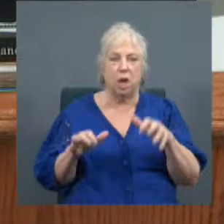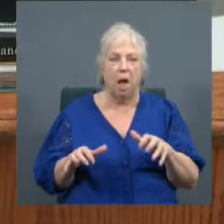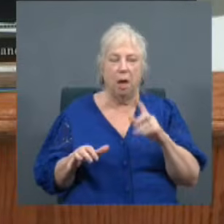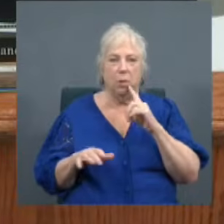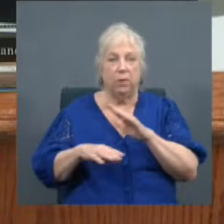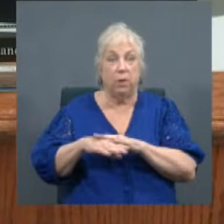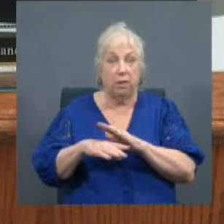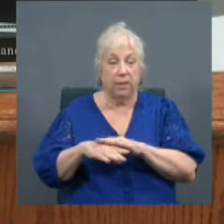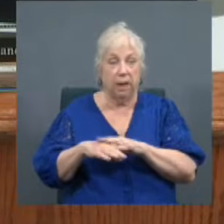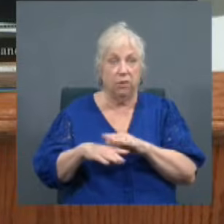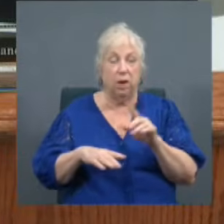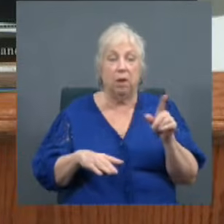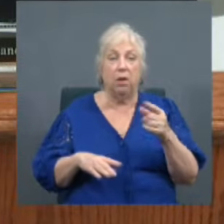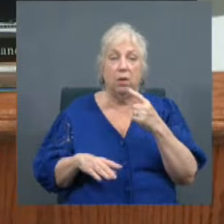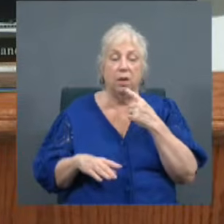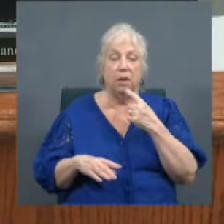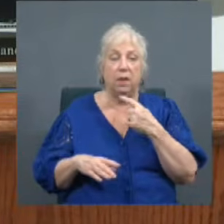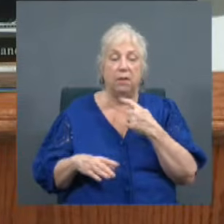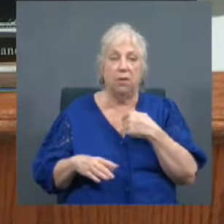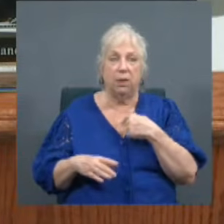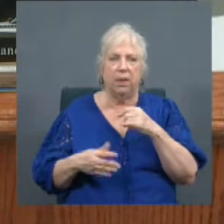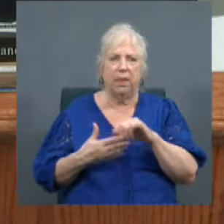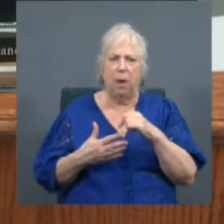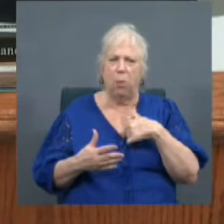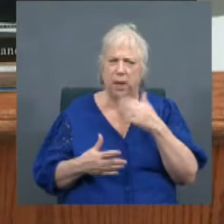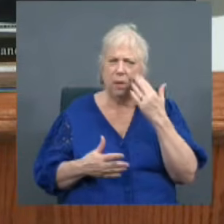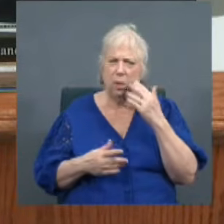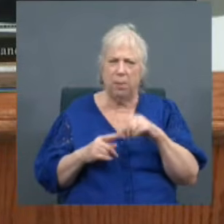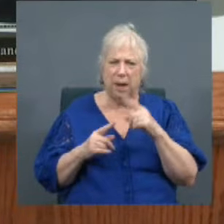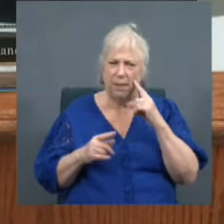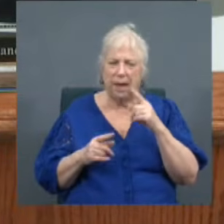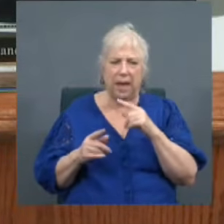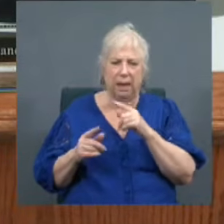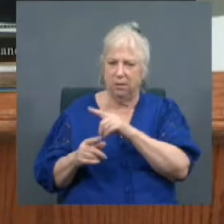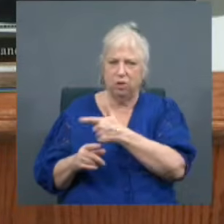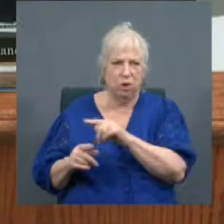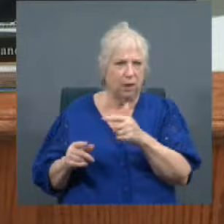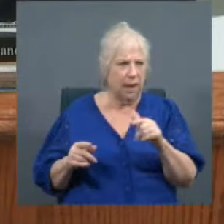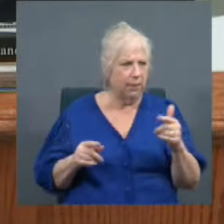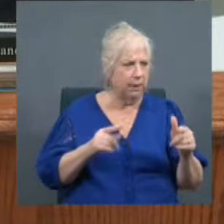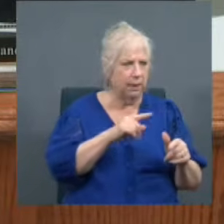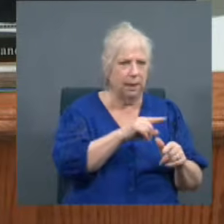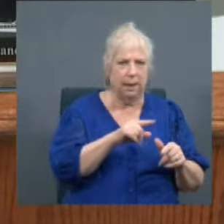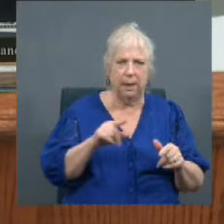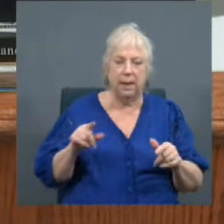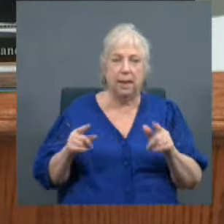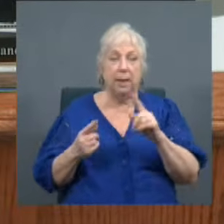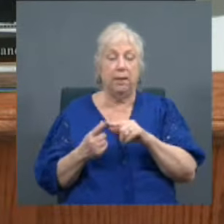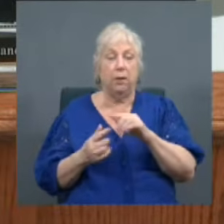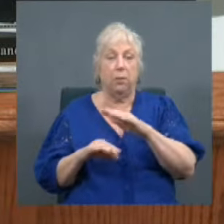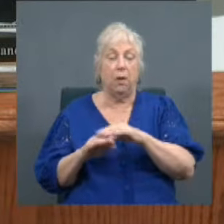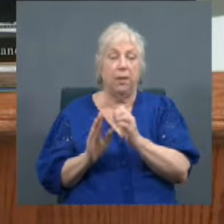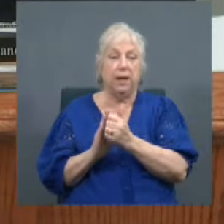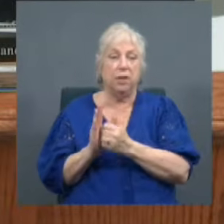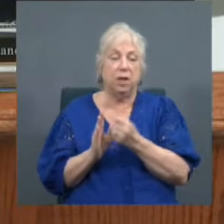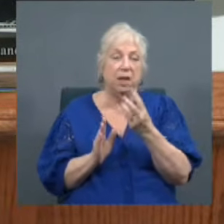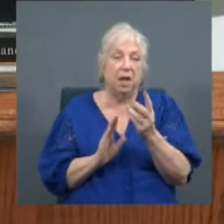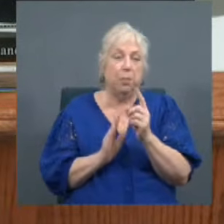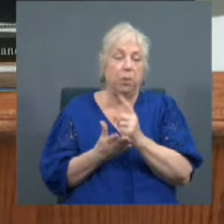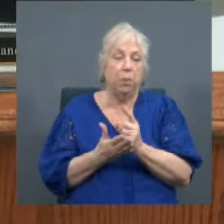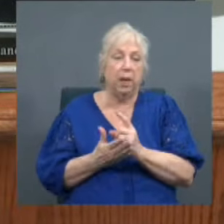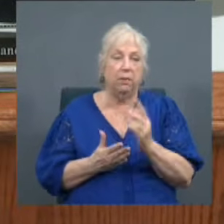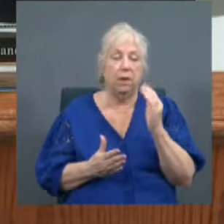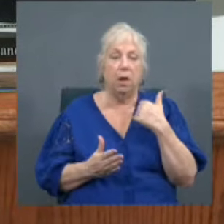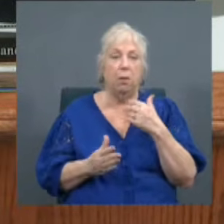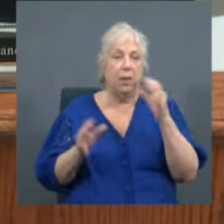that we were made aware and notified of this, but I think I could go down the line here. And until this was on our agenda a couple weeks ago, no one was having